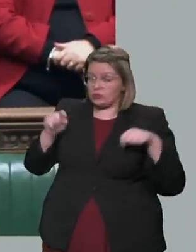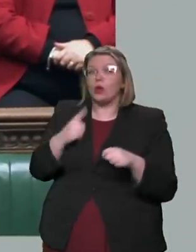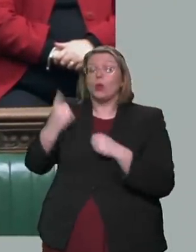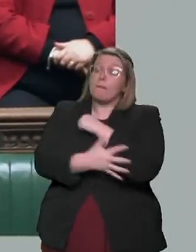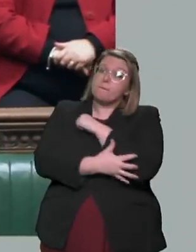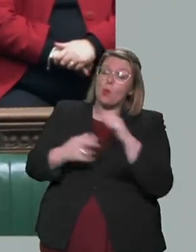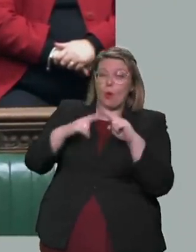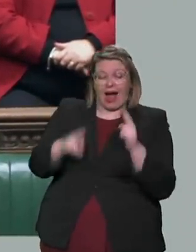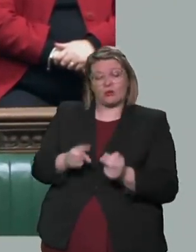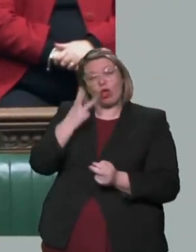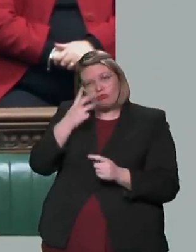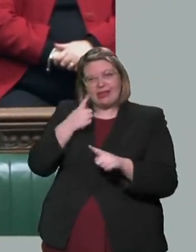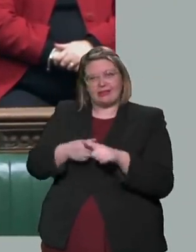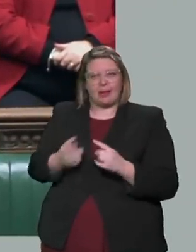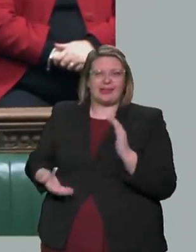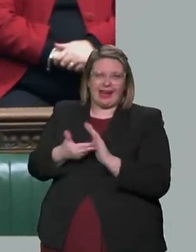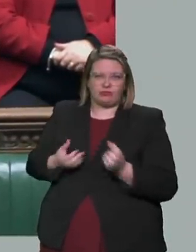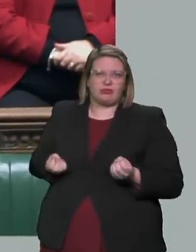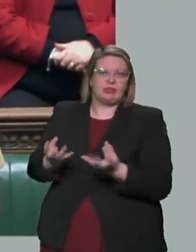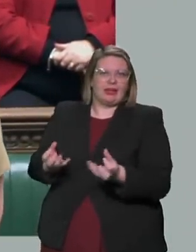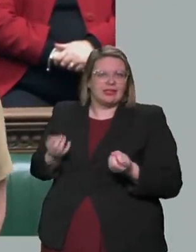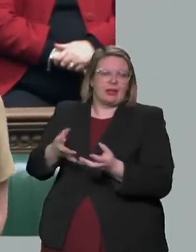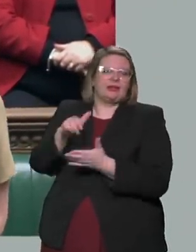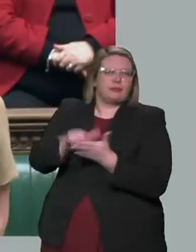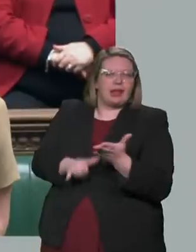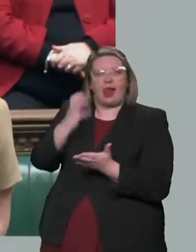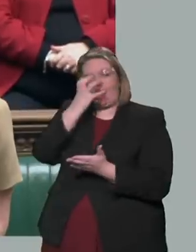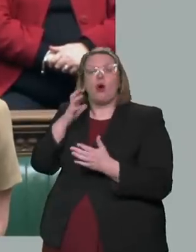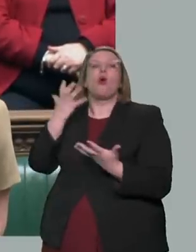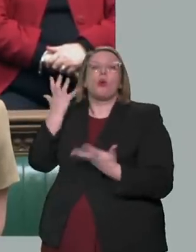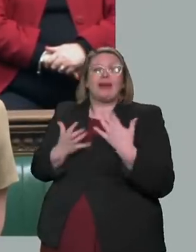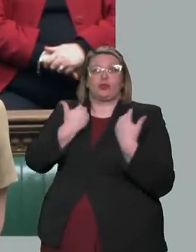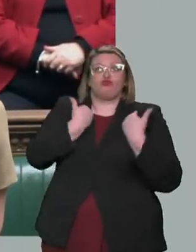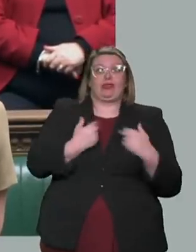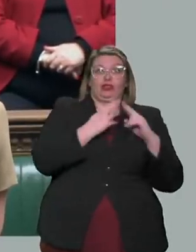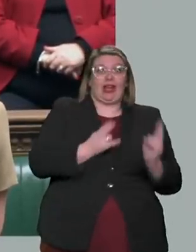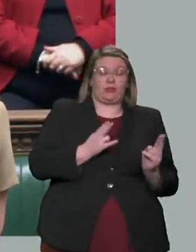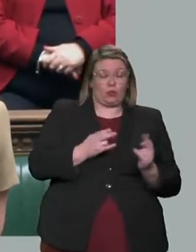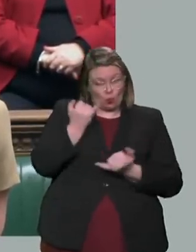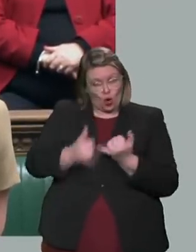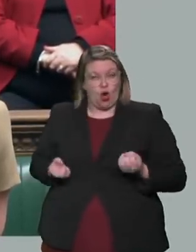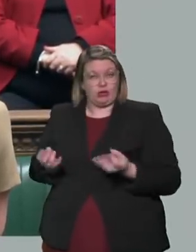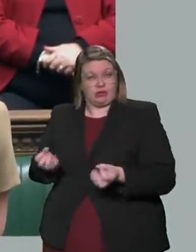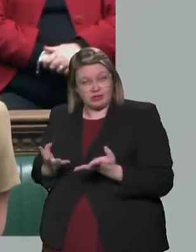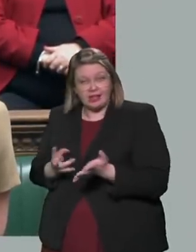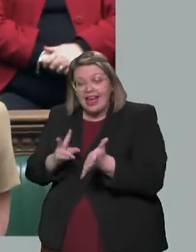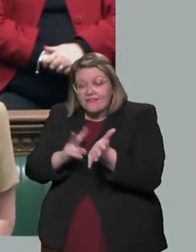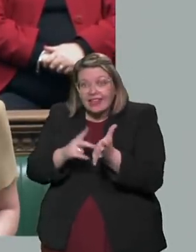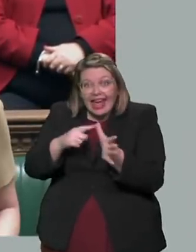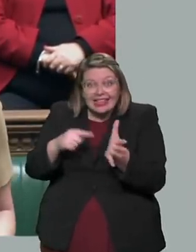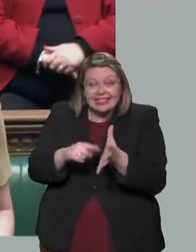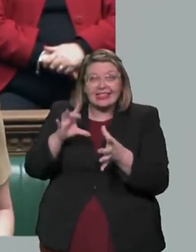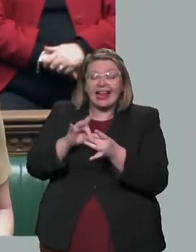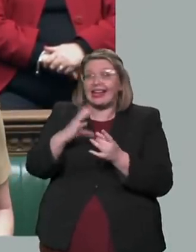3 times more on their income on household energy bills than the richest households spend. VAT on energy